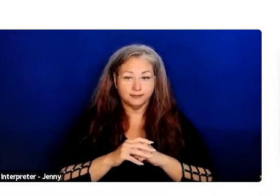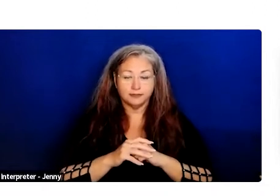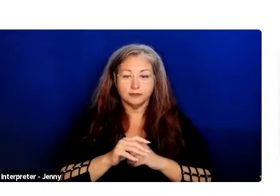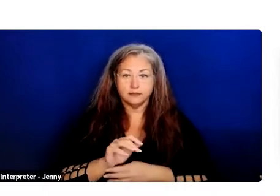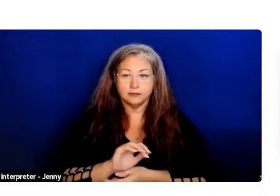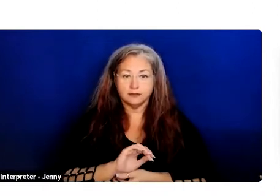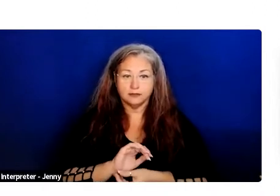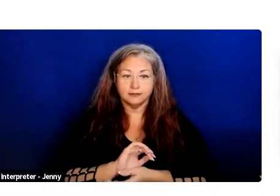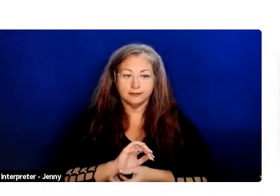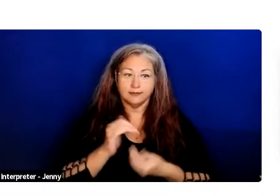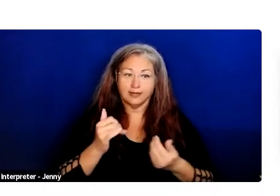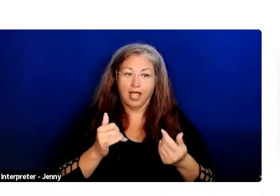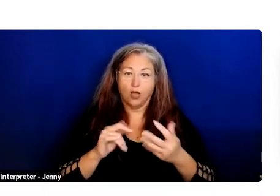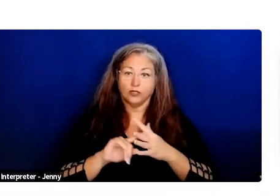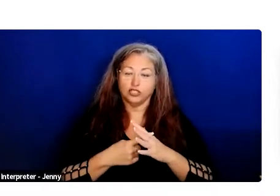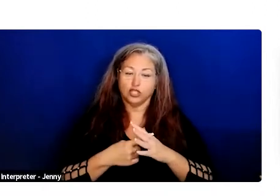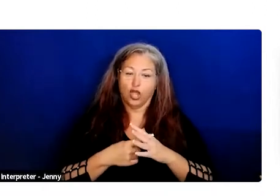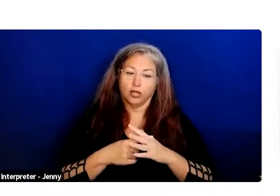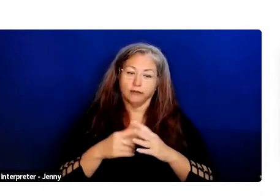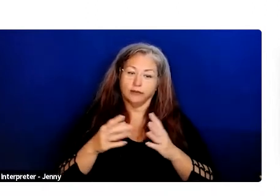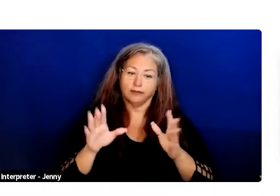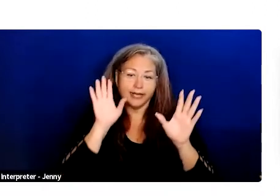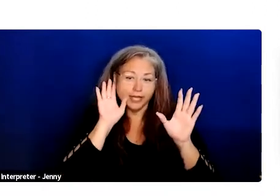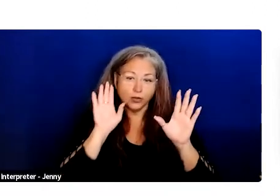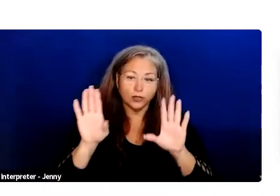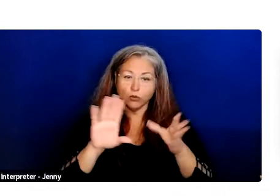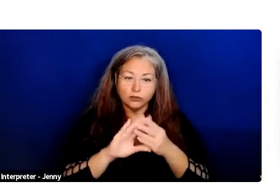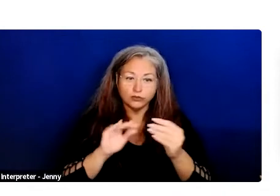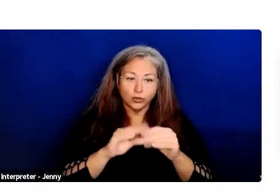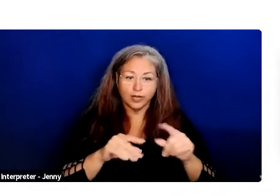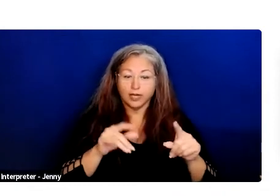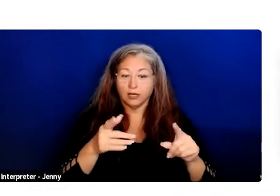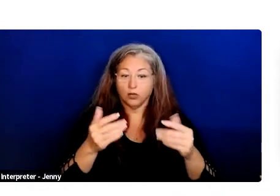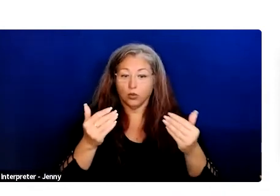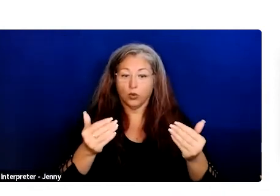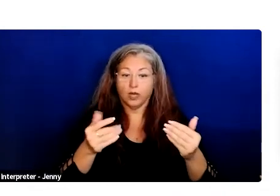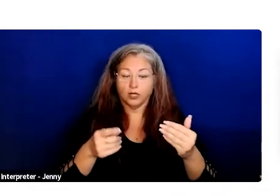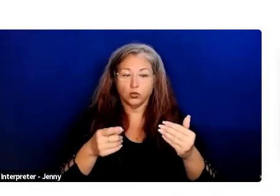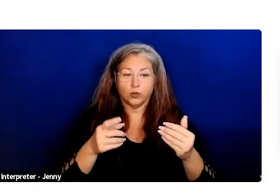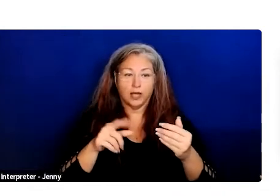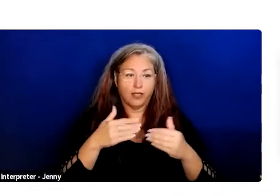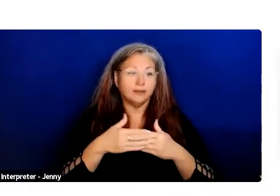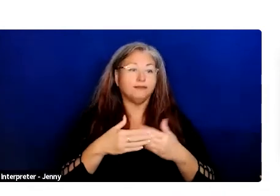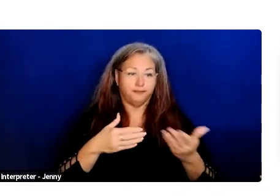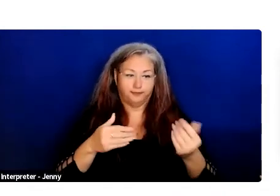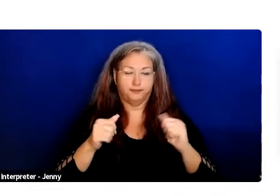So here we are, we're gonna go into the narrative sharing. If you could go one more